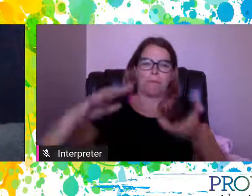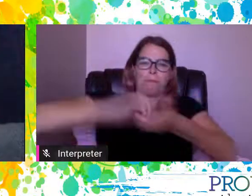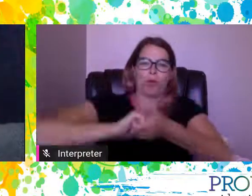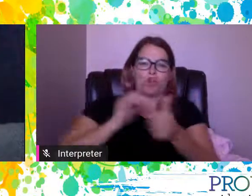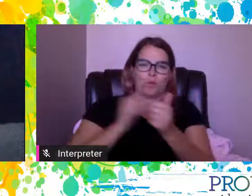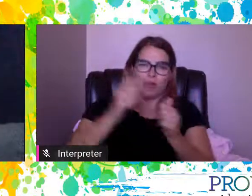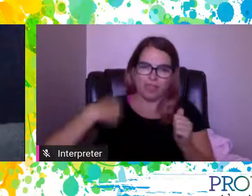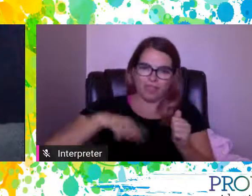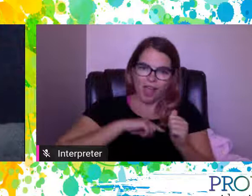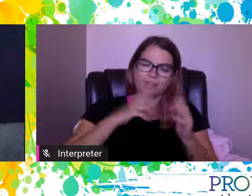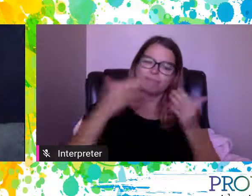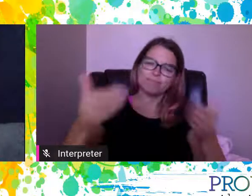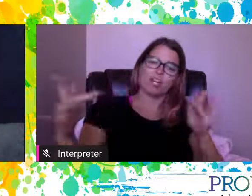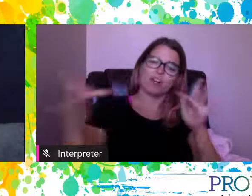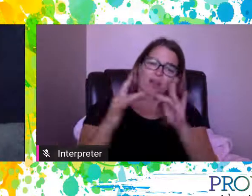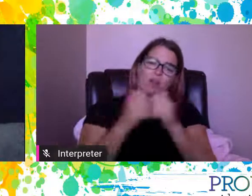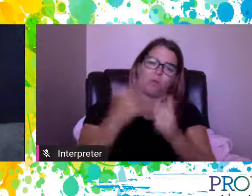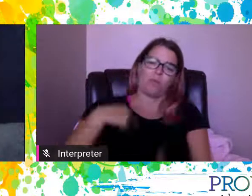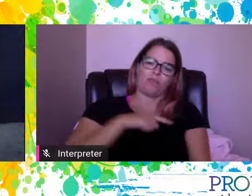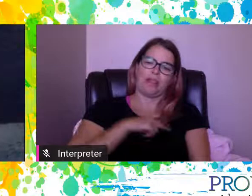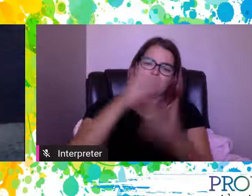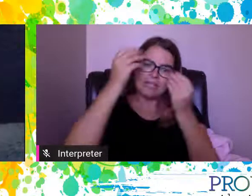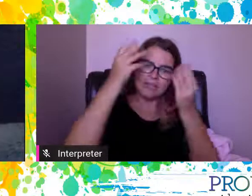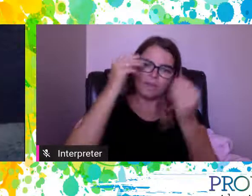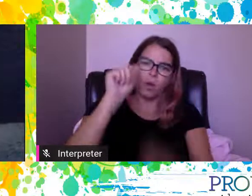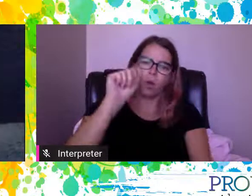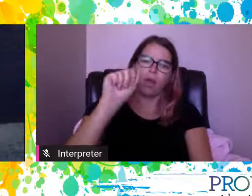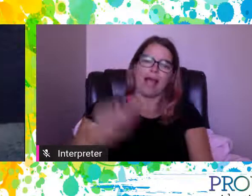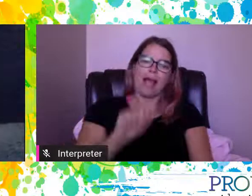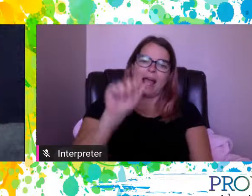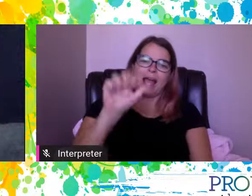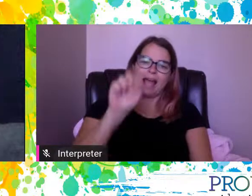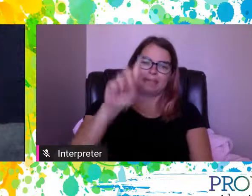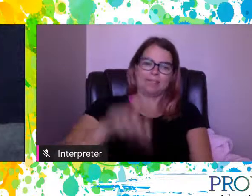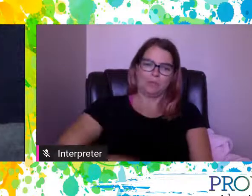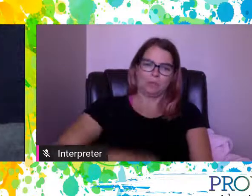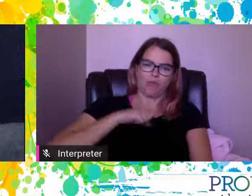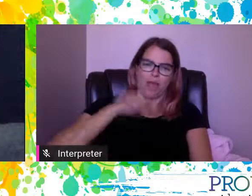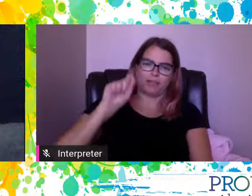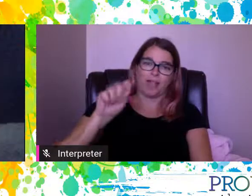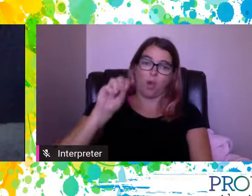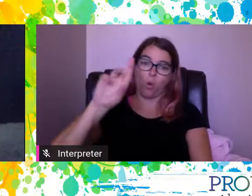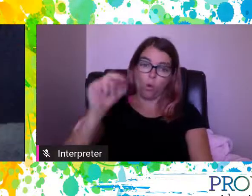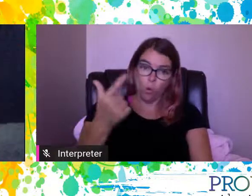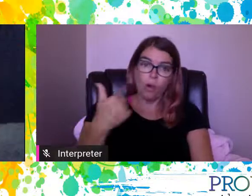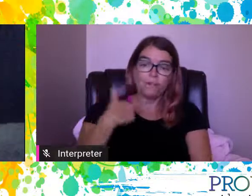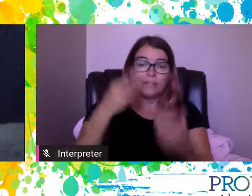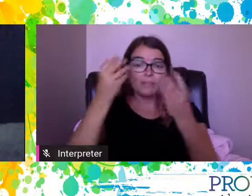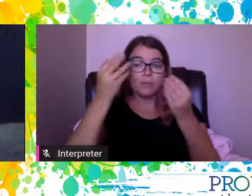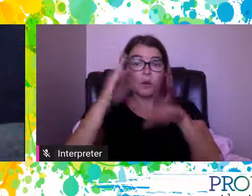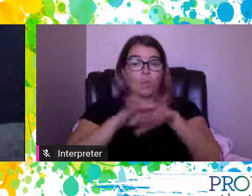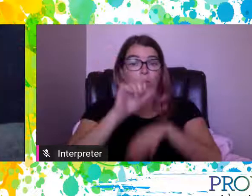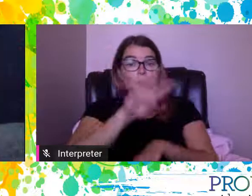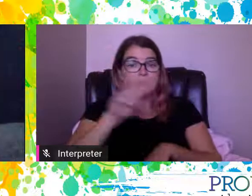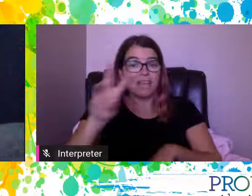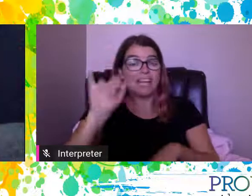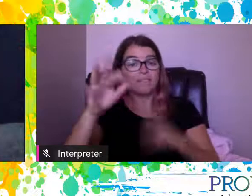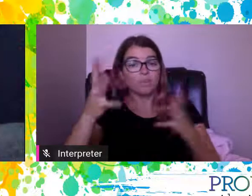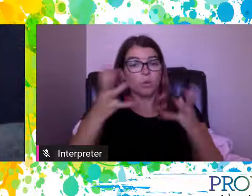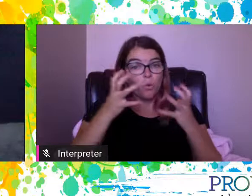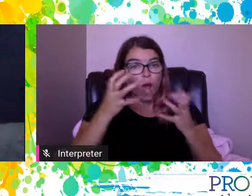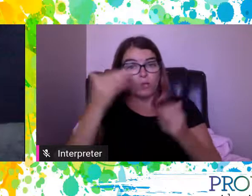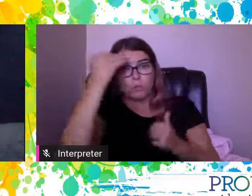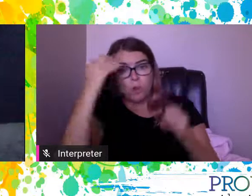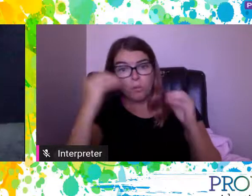with us, info@sdpride.org or on our website. And if you want to hear more and learn more about San